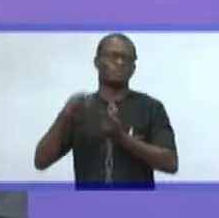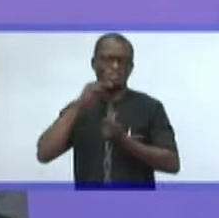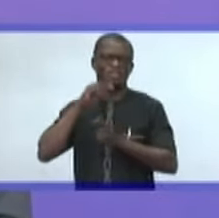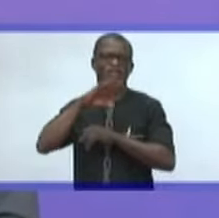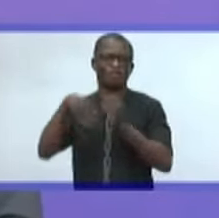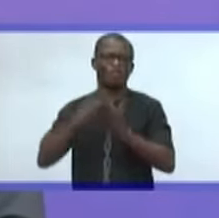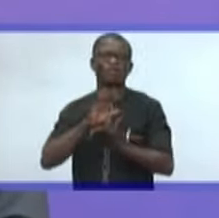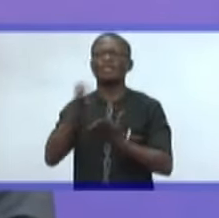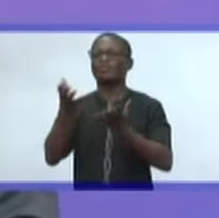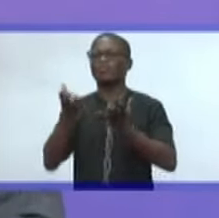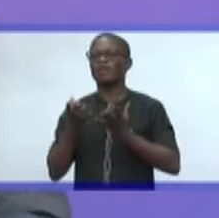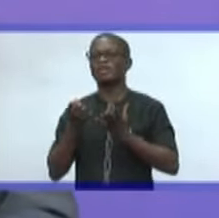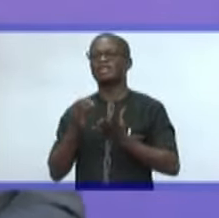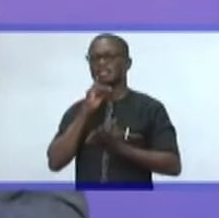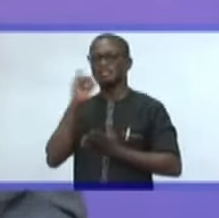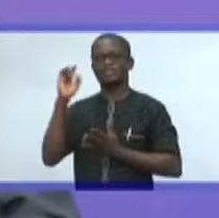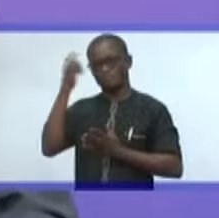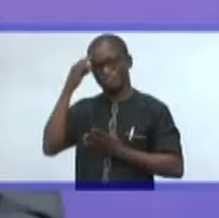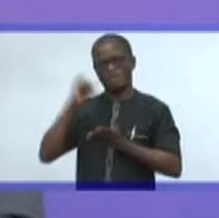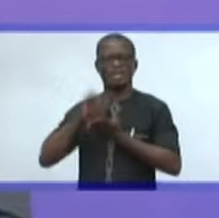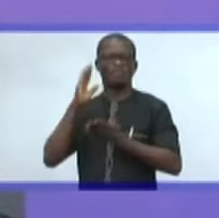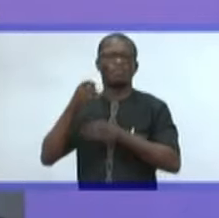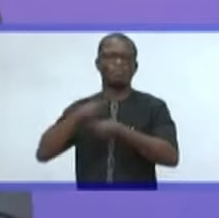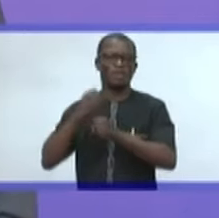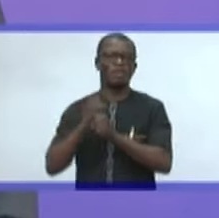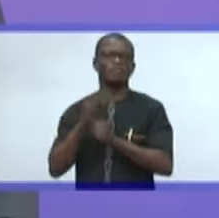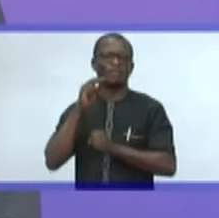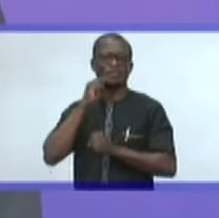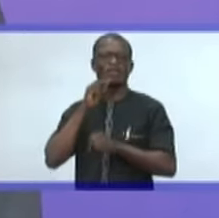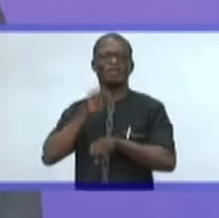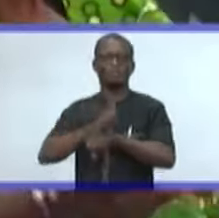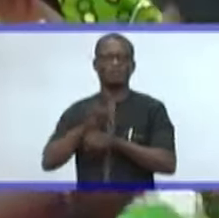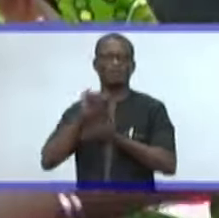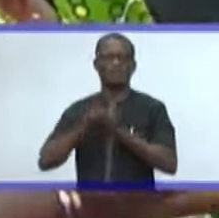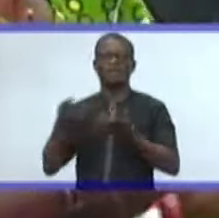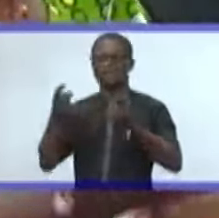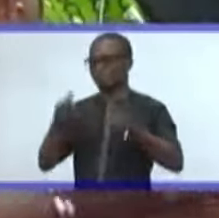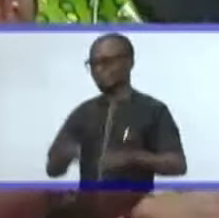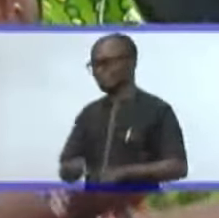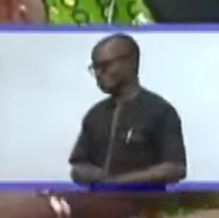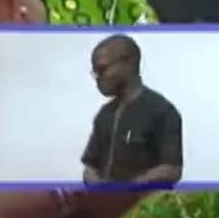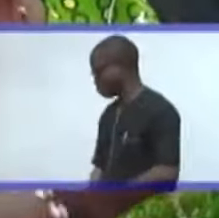they want is a government that will make Nigeria work. And it's coming. All right.